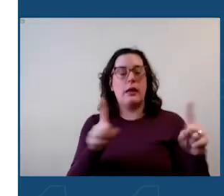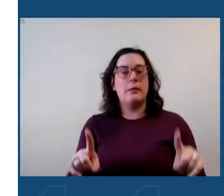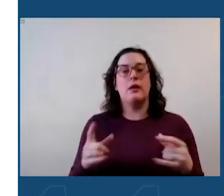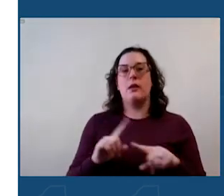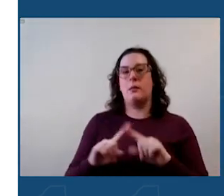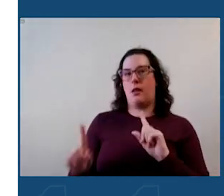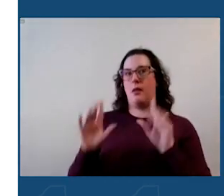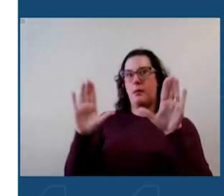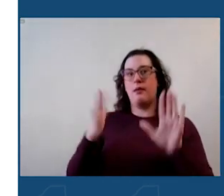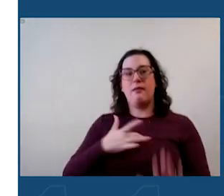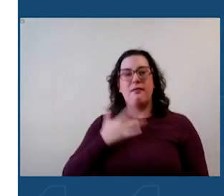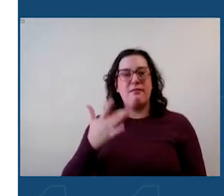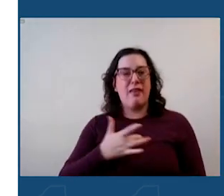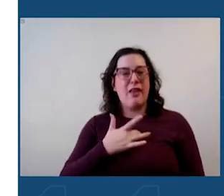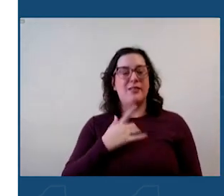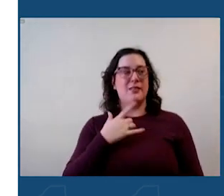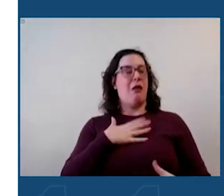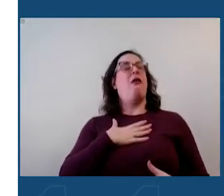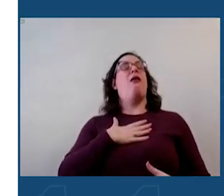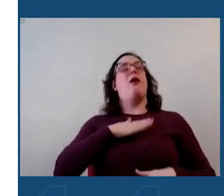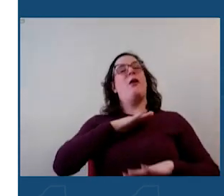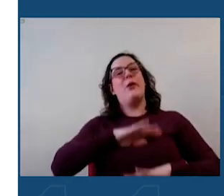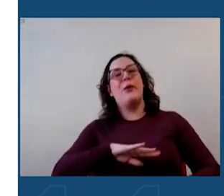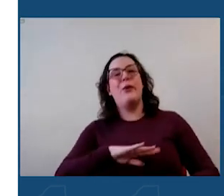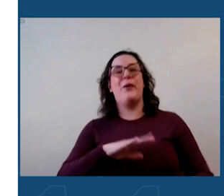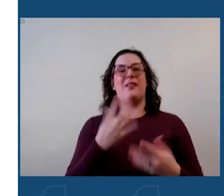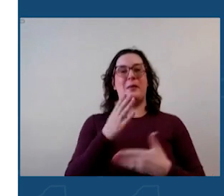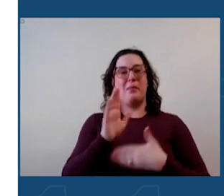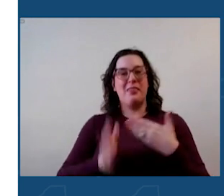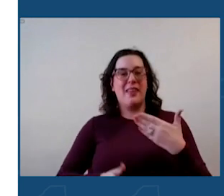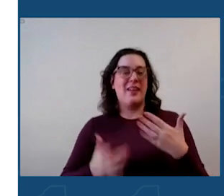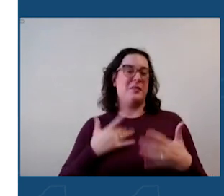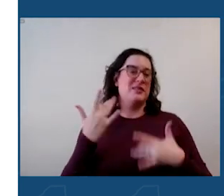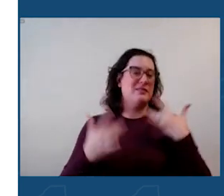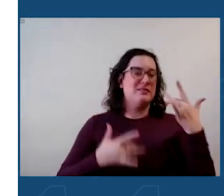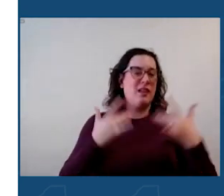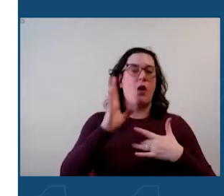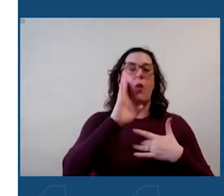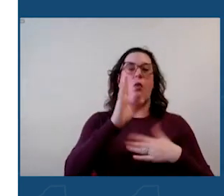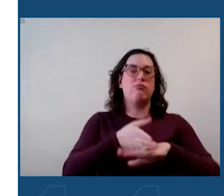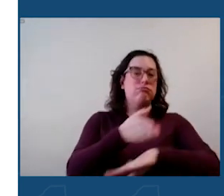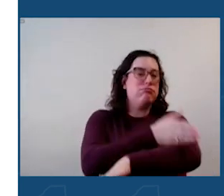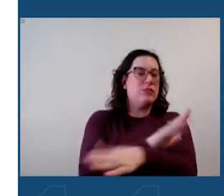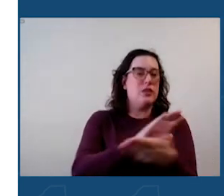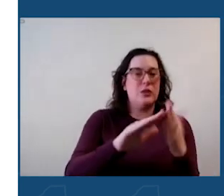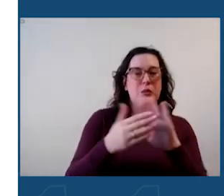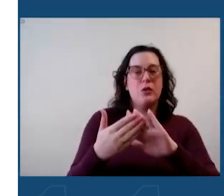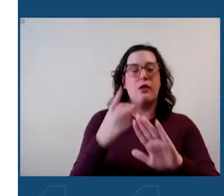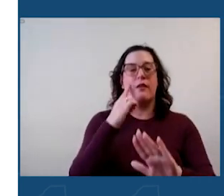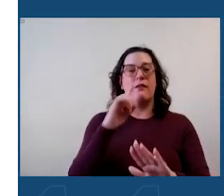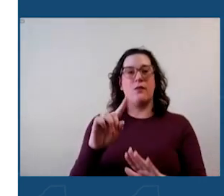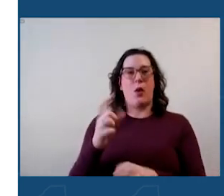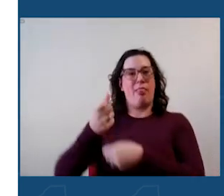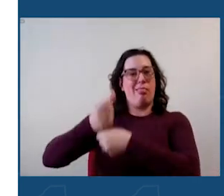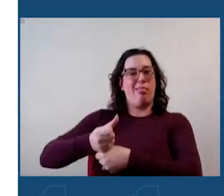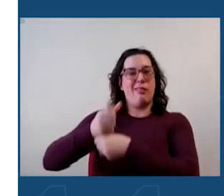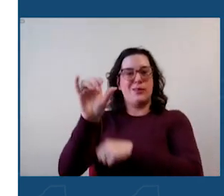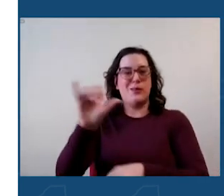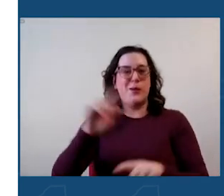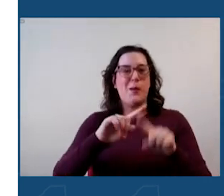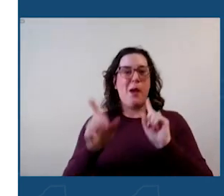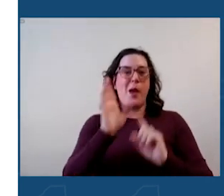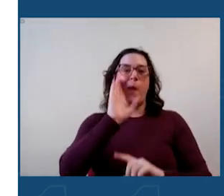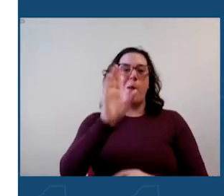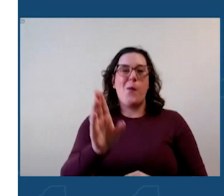here during the completion. It is going to do so much for this community, so much even for the hecklers. It's going to do so much for